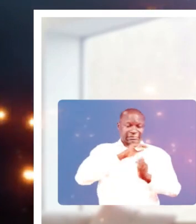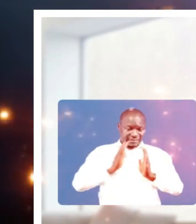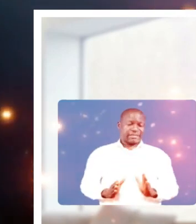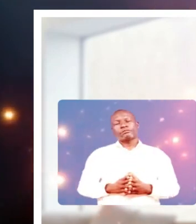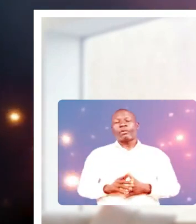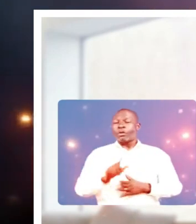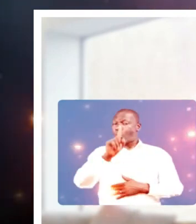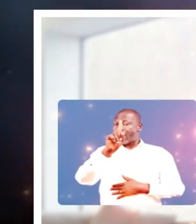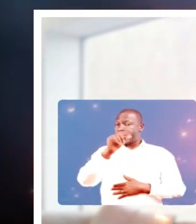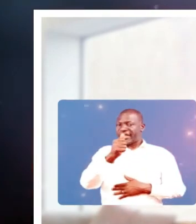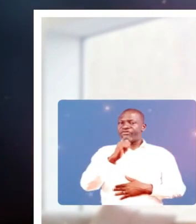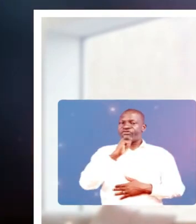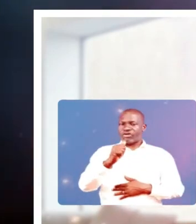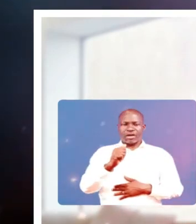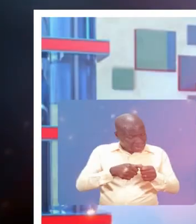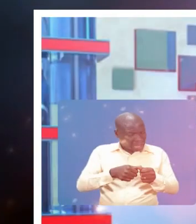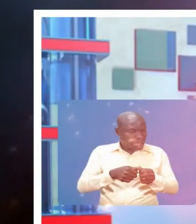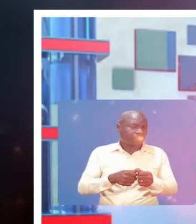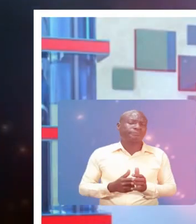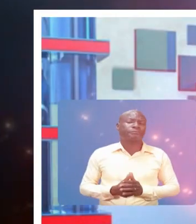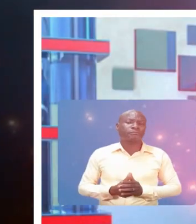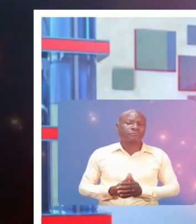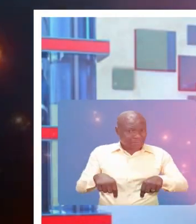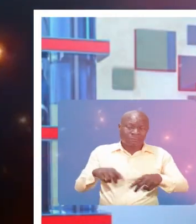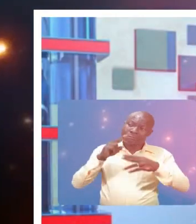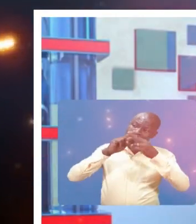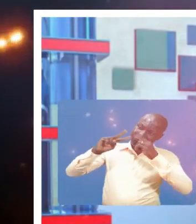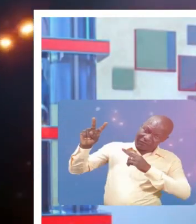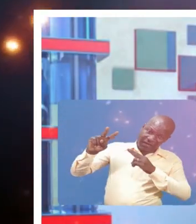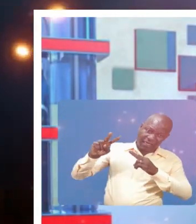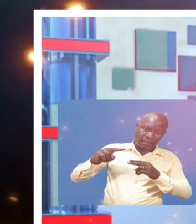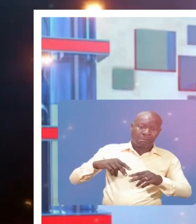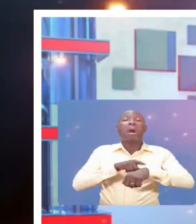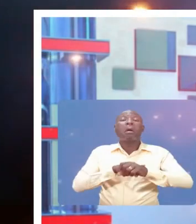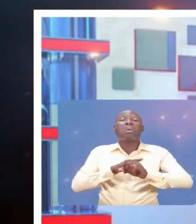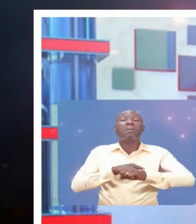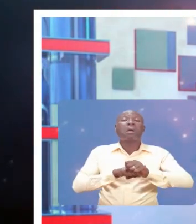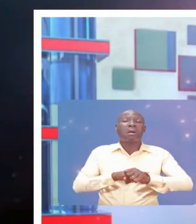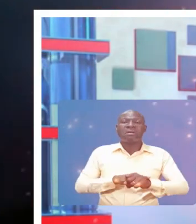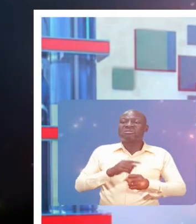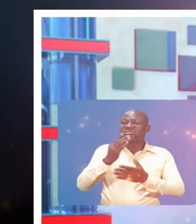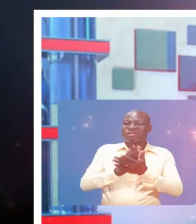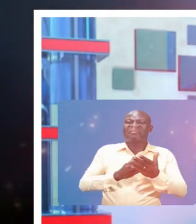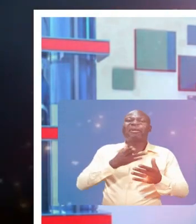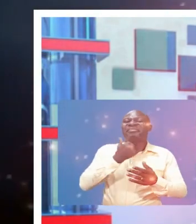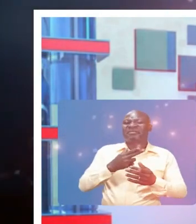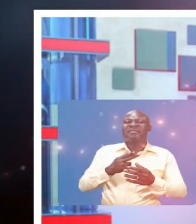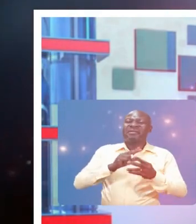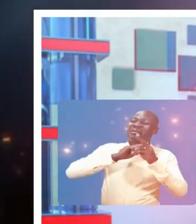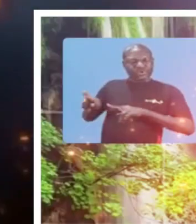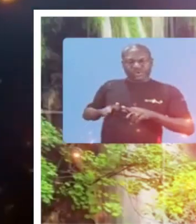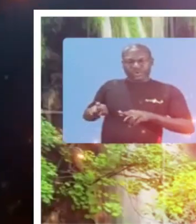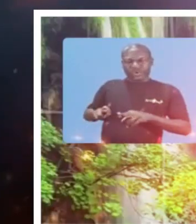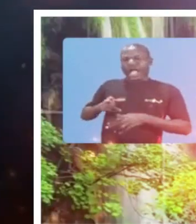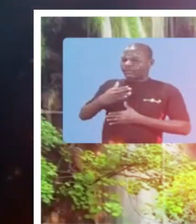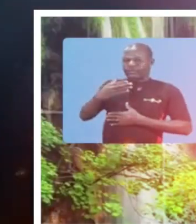And to so do do and cut a piece of war and sex up. And that year and one channel football book, Yakuba football. No, we have been yourself, you default, and Yanko wants to win a